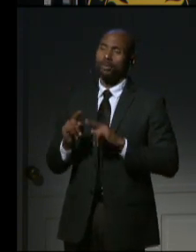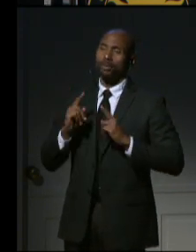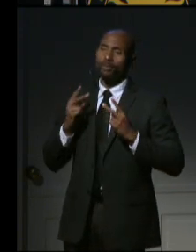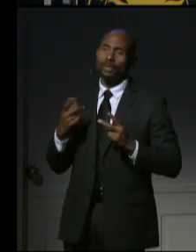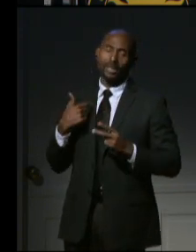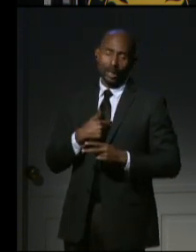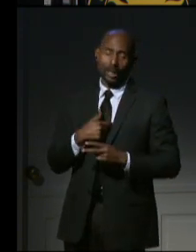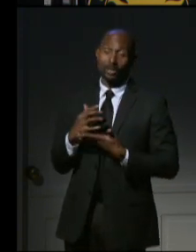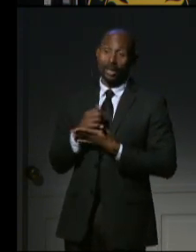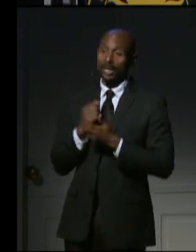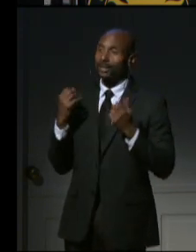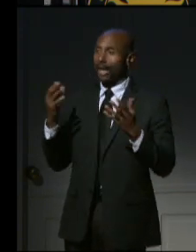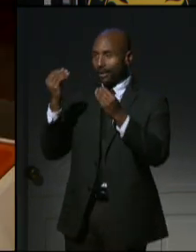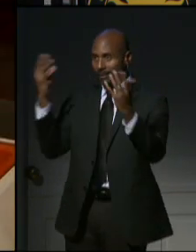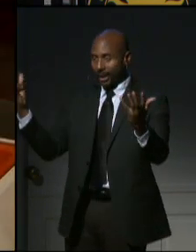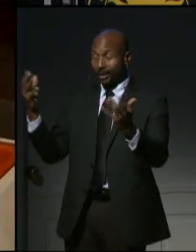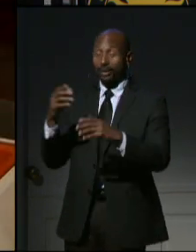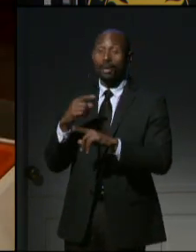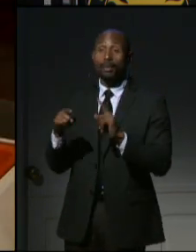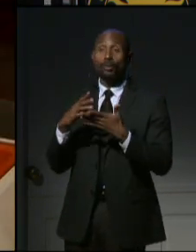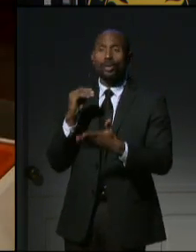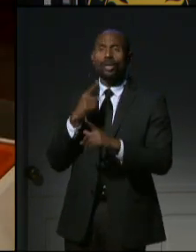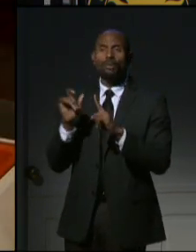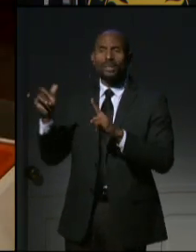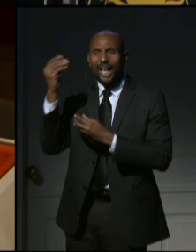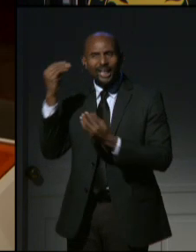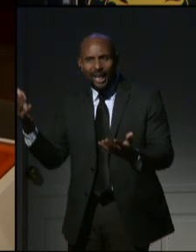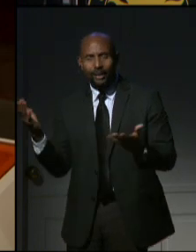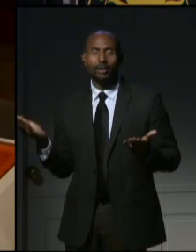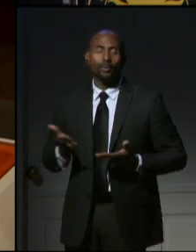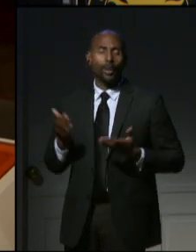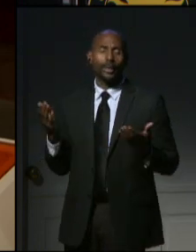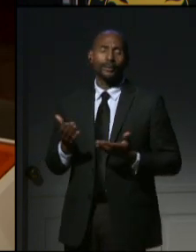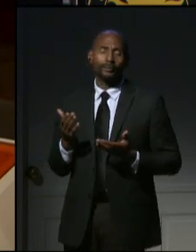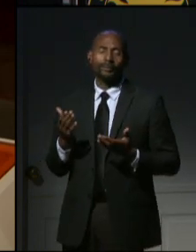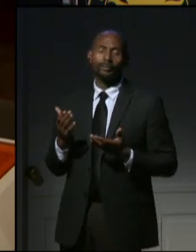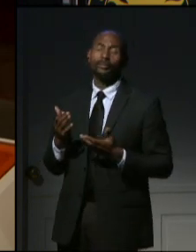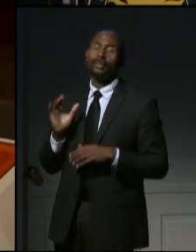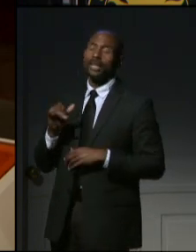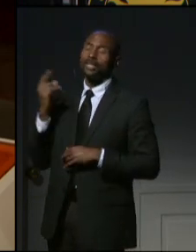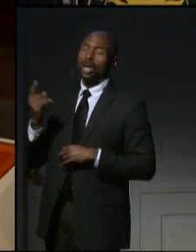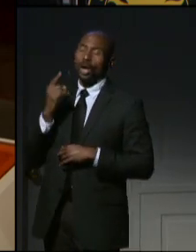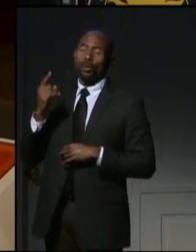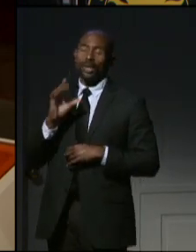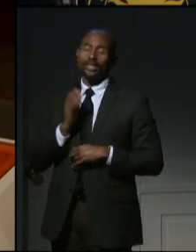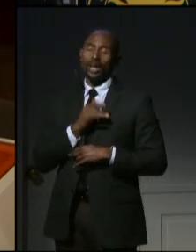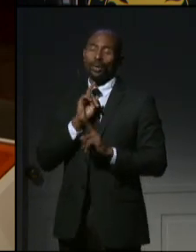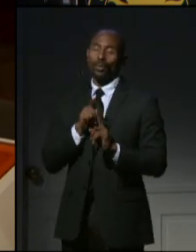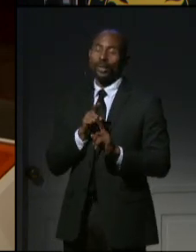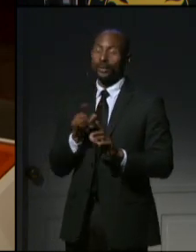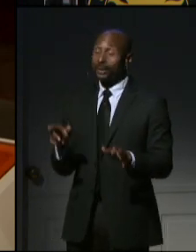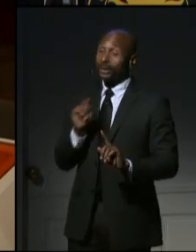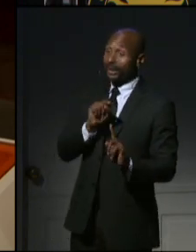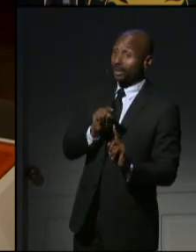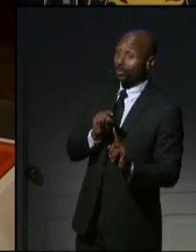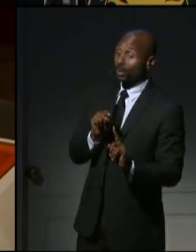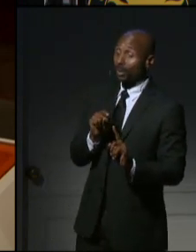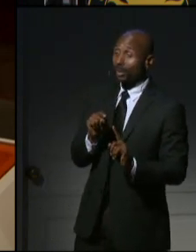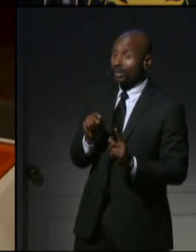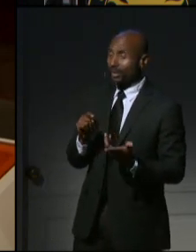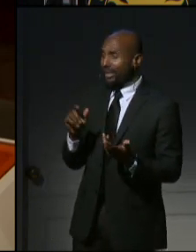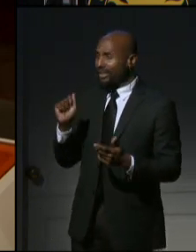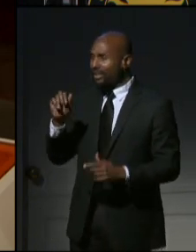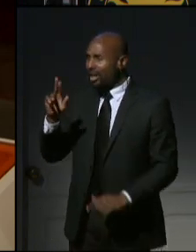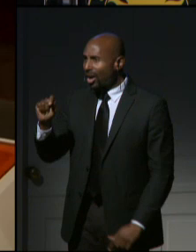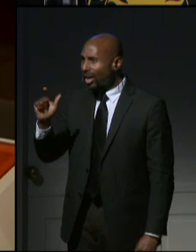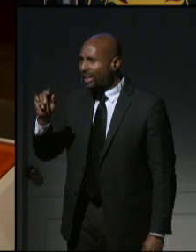data. But what did we learn from this data? Is always the question, and this is what I'm saying, is Artland Gallery working? And